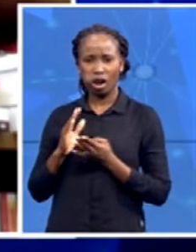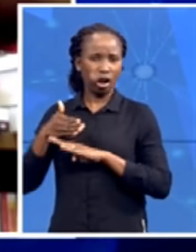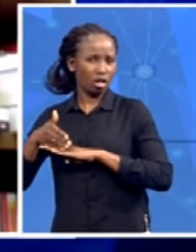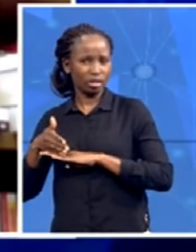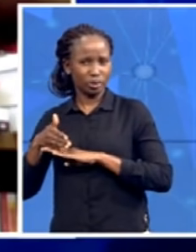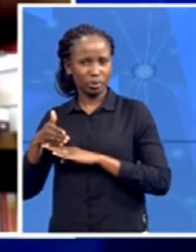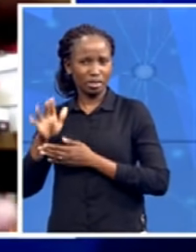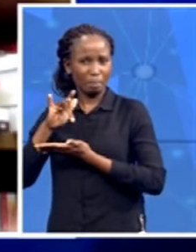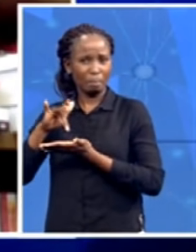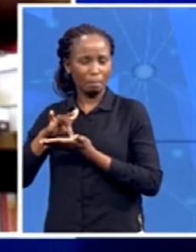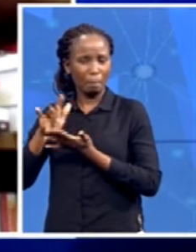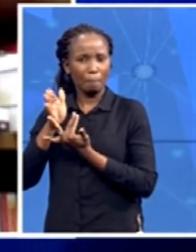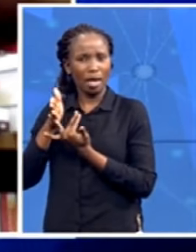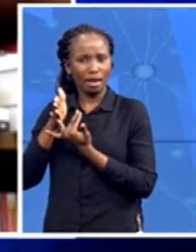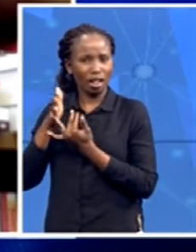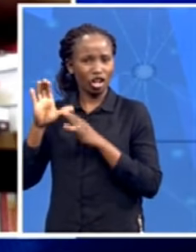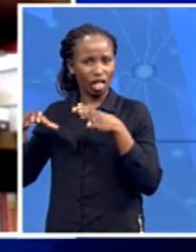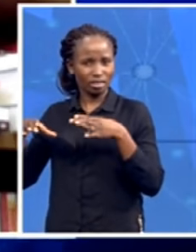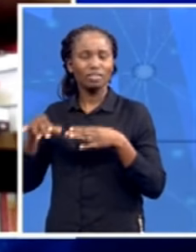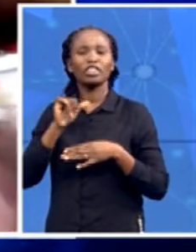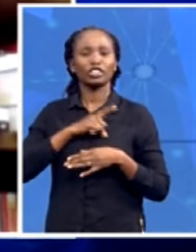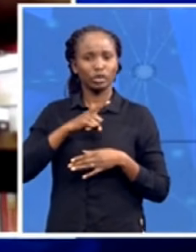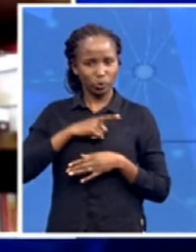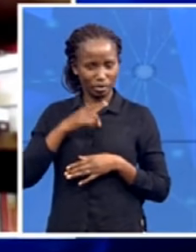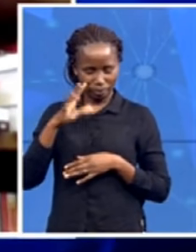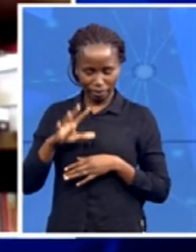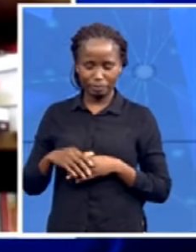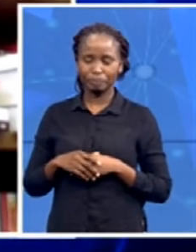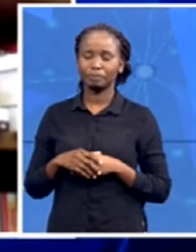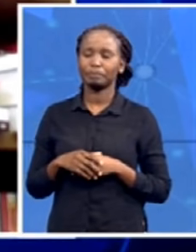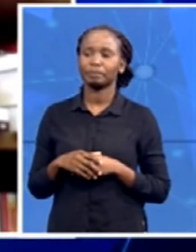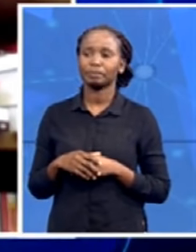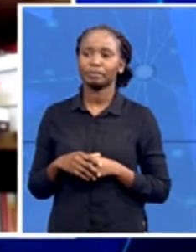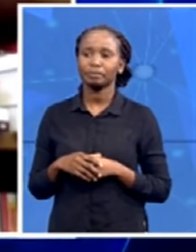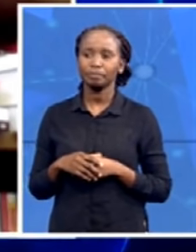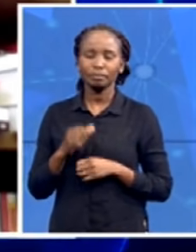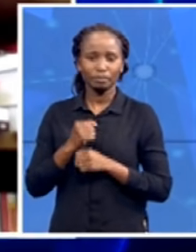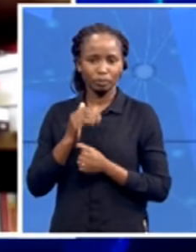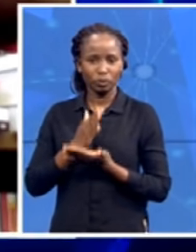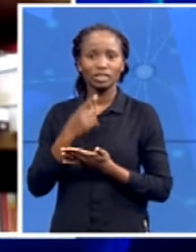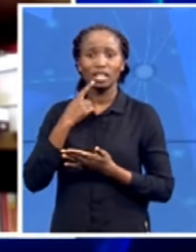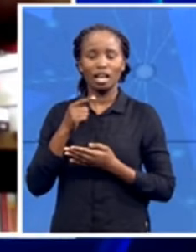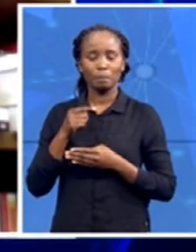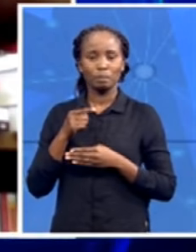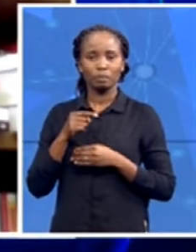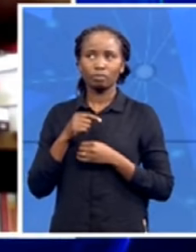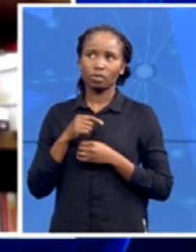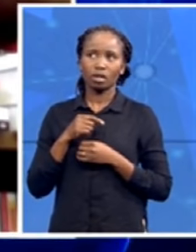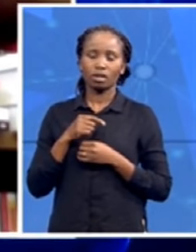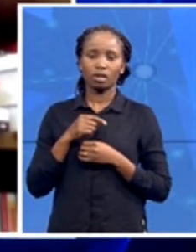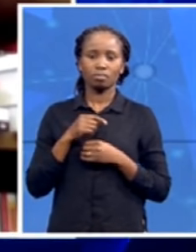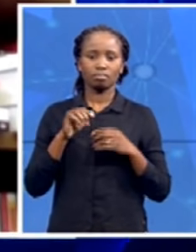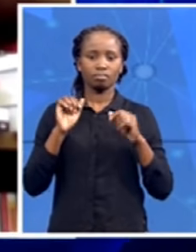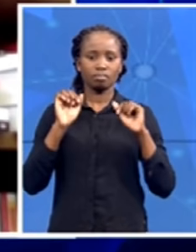deal of emphasis on the working class, the people who are economically